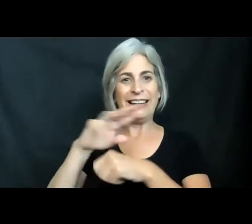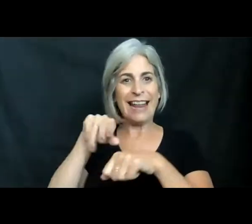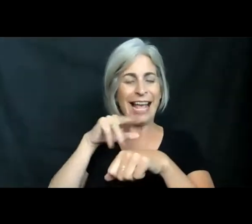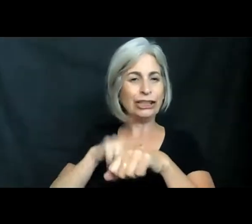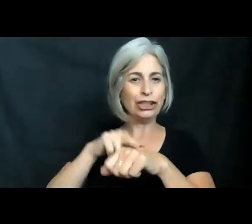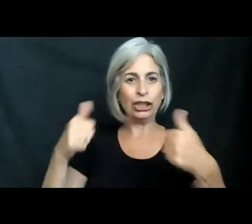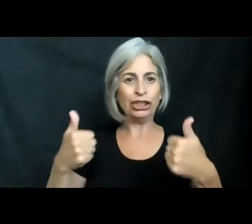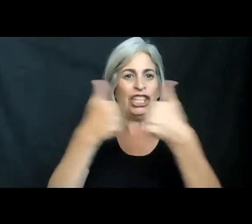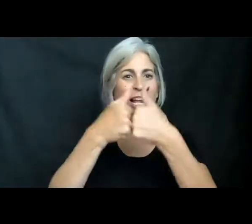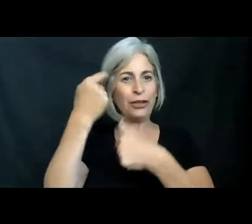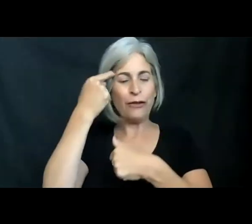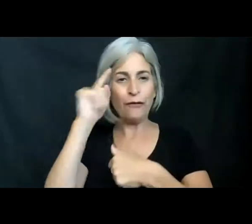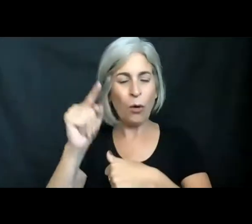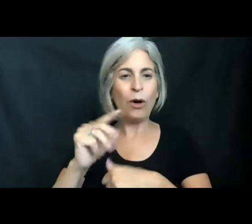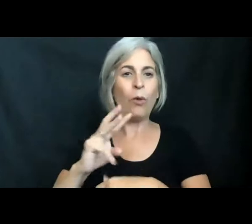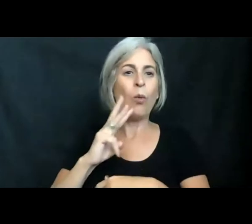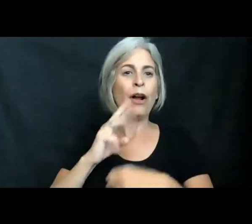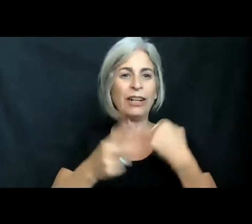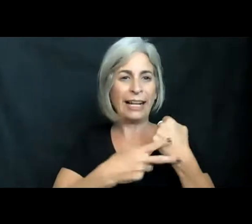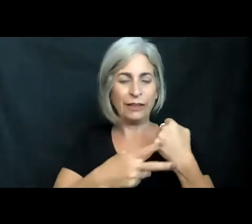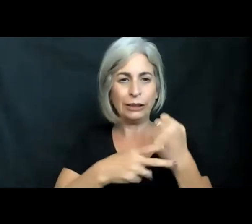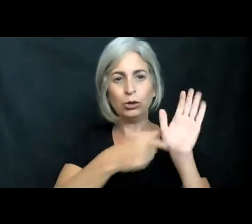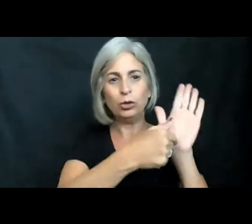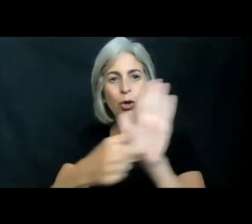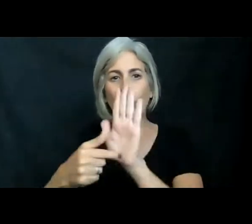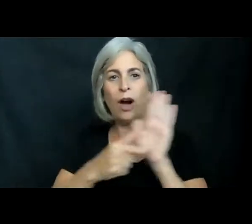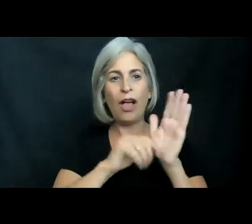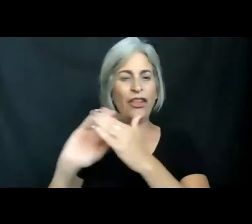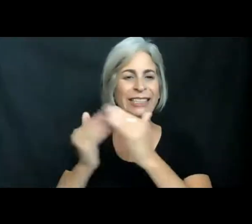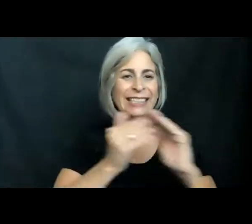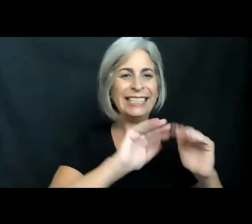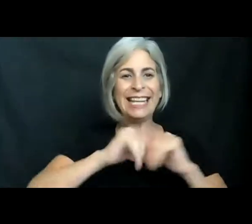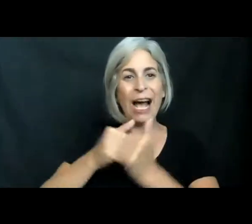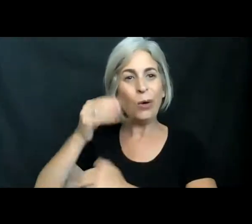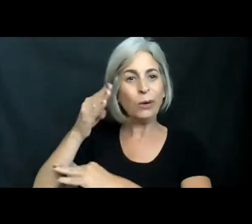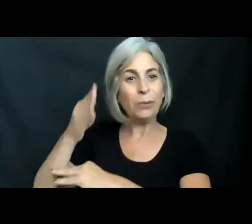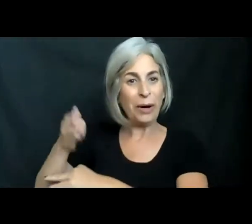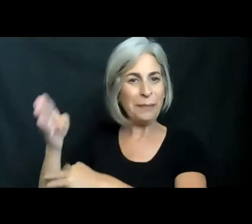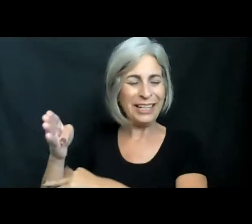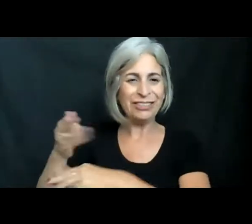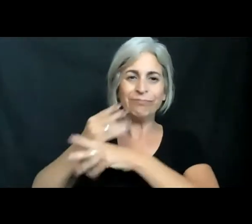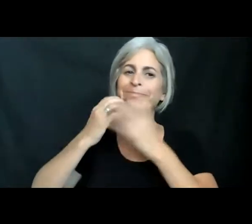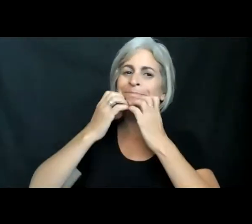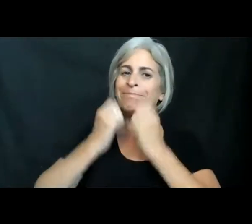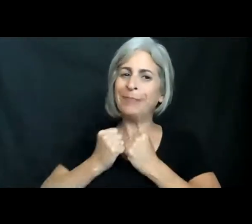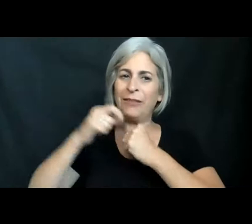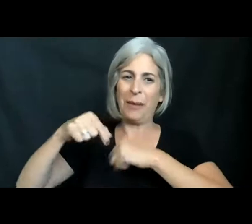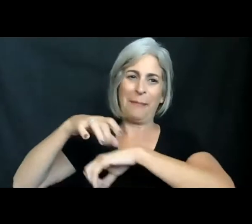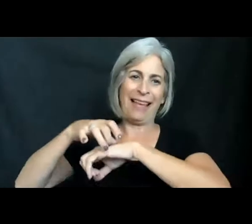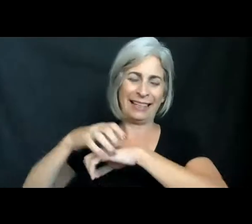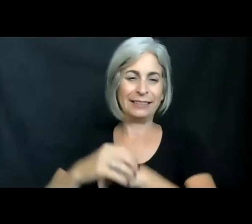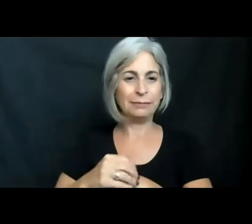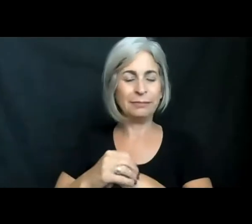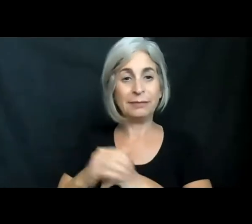Conservation. Help show other cities around the nation how Boynton Beach takes care of our planet. Just visit